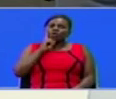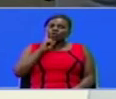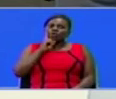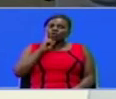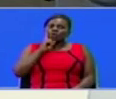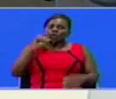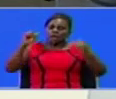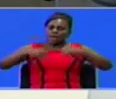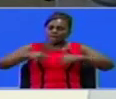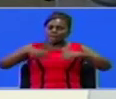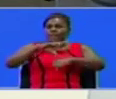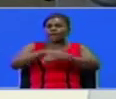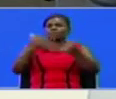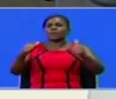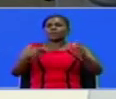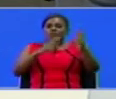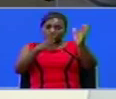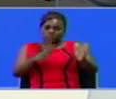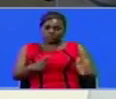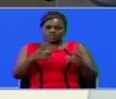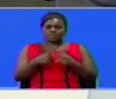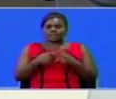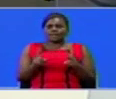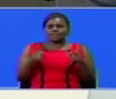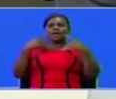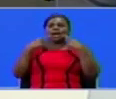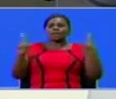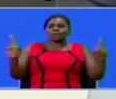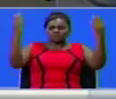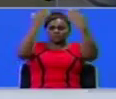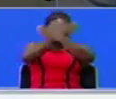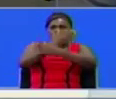a deal closes. Rita Tinina begins our broadcast tonight.